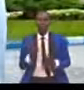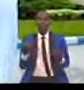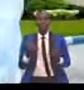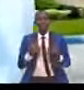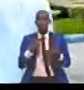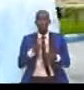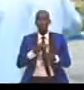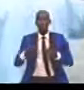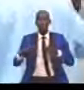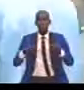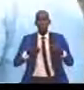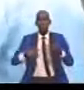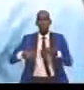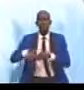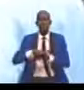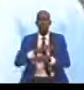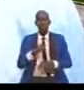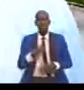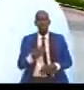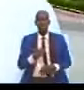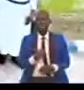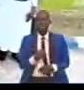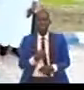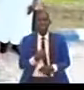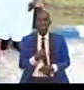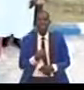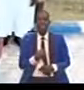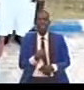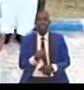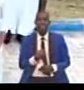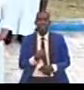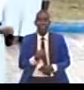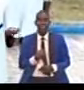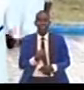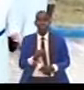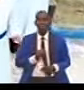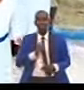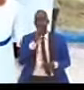She has gone a beyond over me.